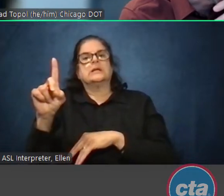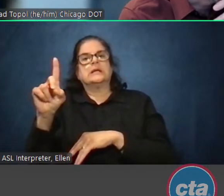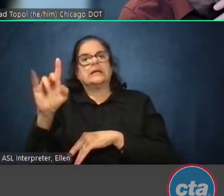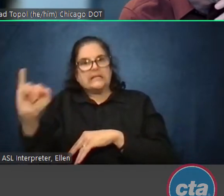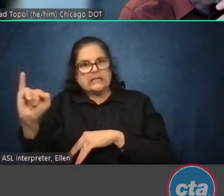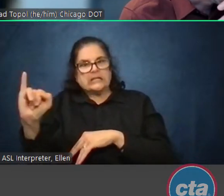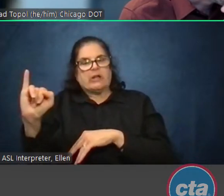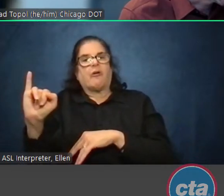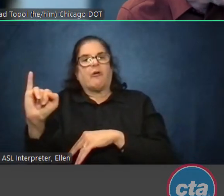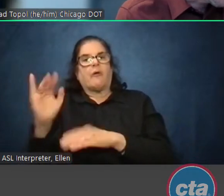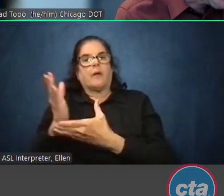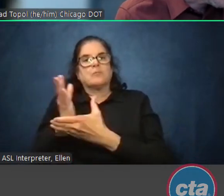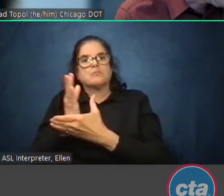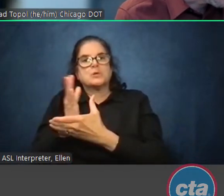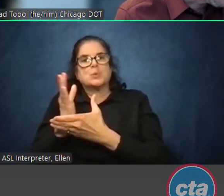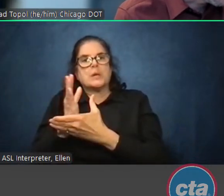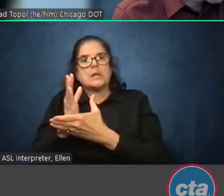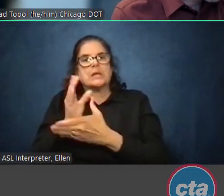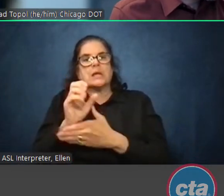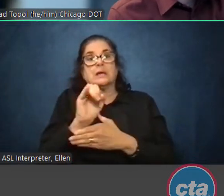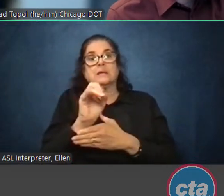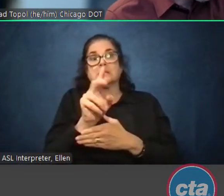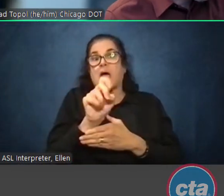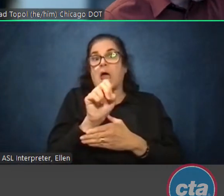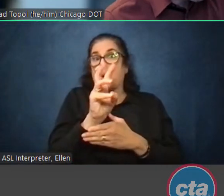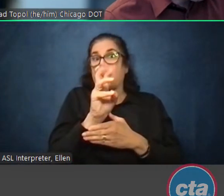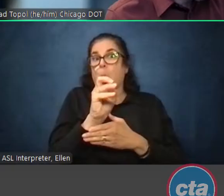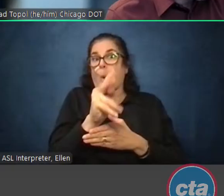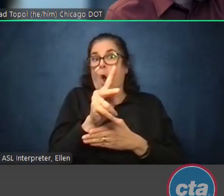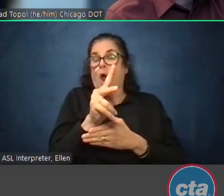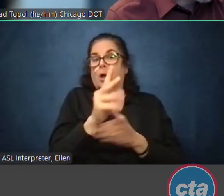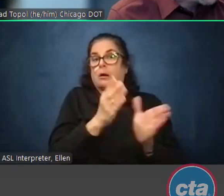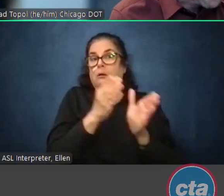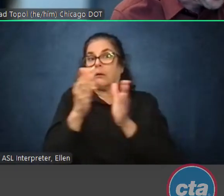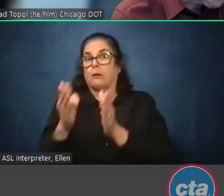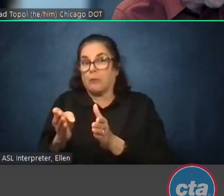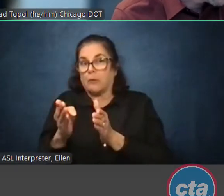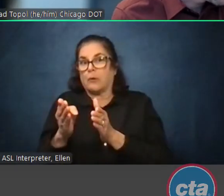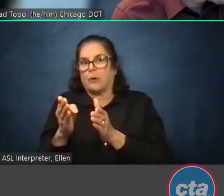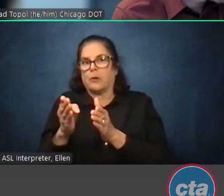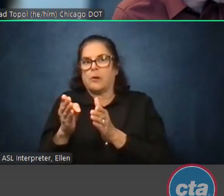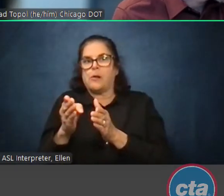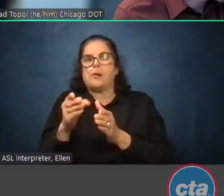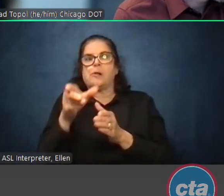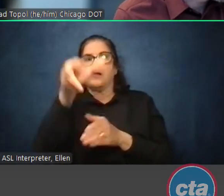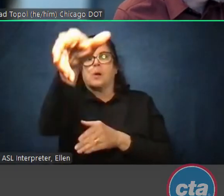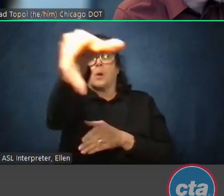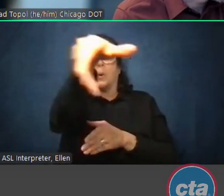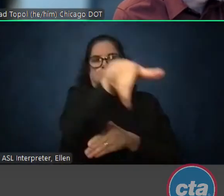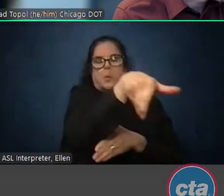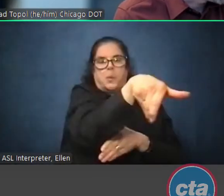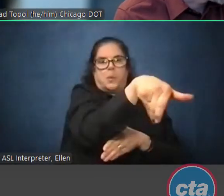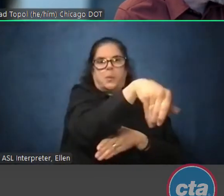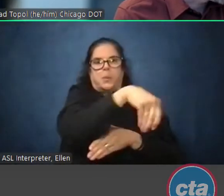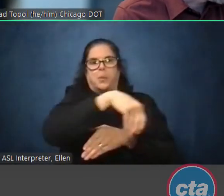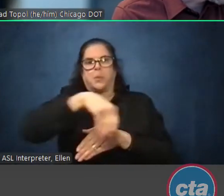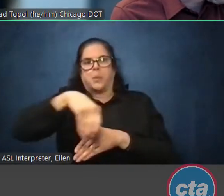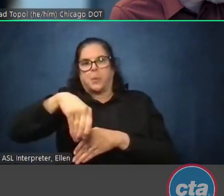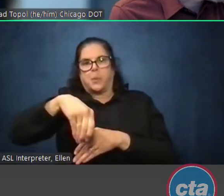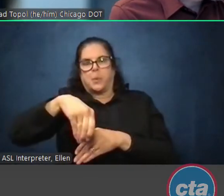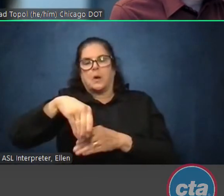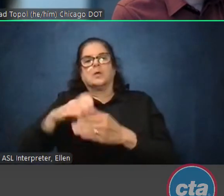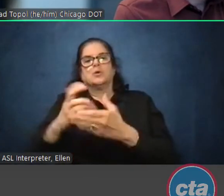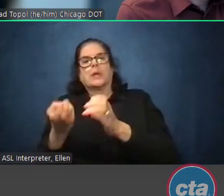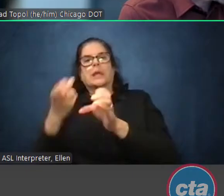the bike lane, and they lead you along the sidewalk and then turn 90 degrees and lead you to the place where you would load into a